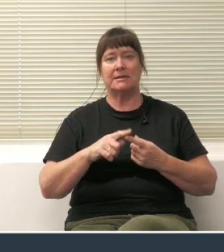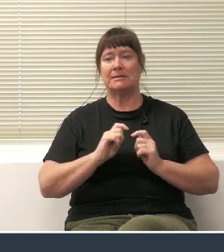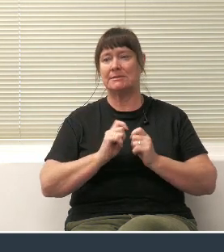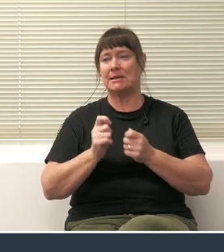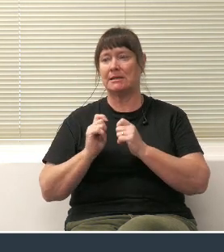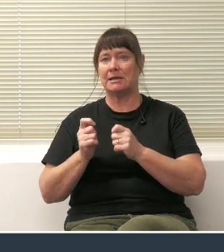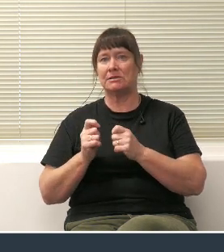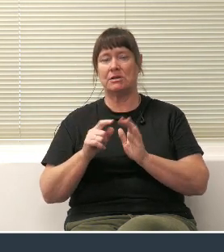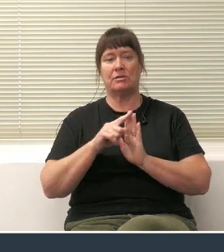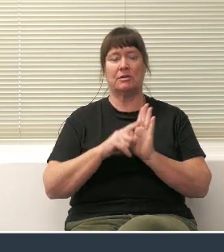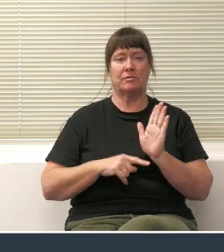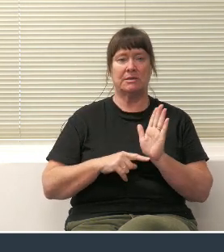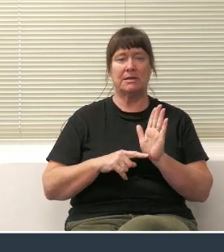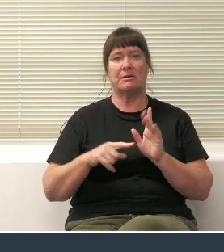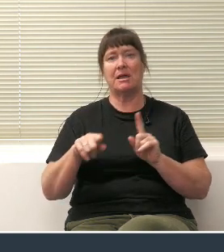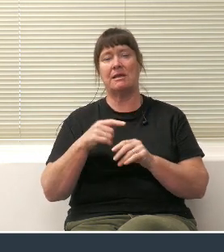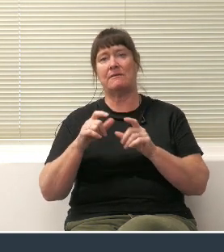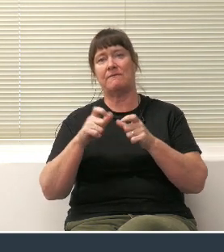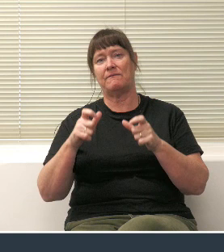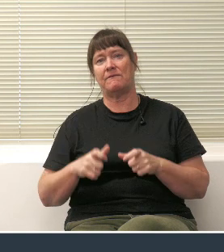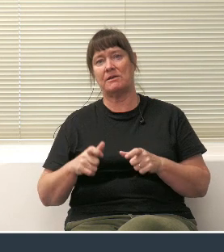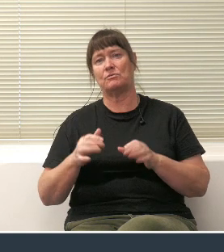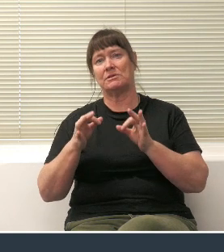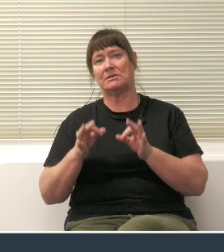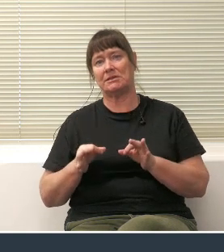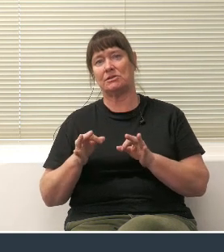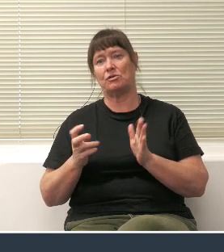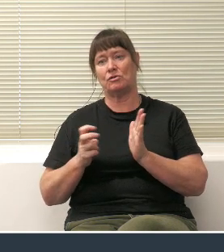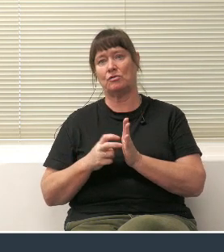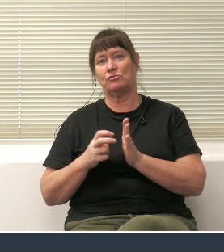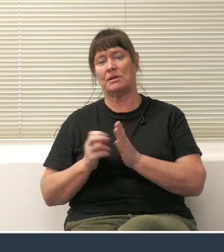criteria and final decisions on divestment and contracting a delivery model.